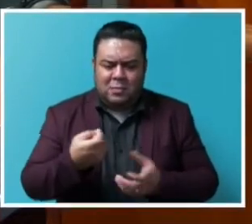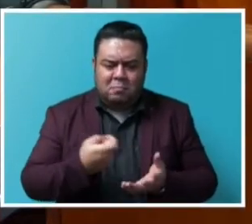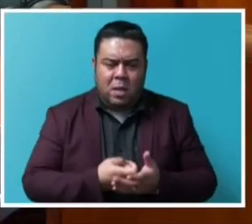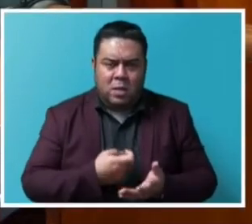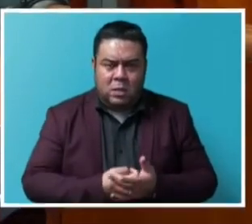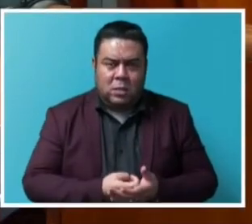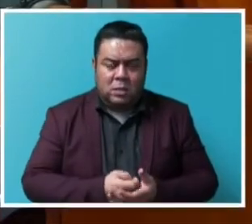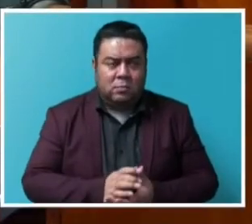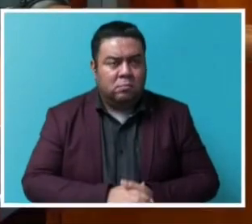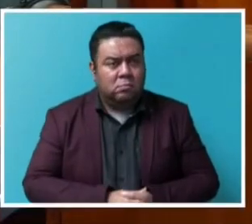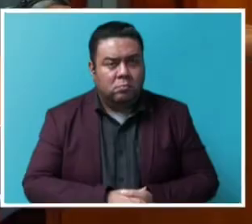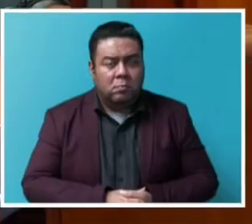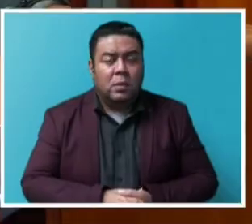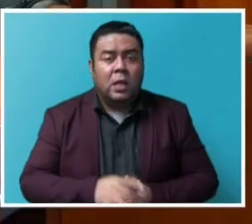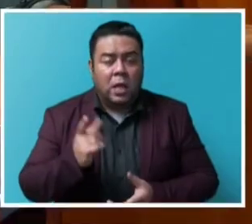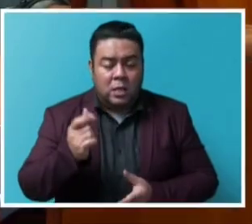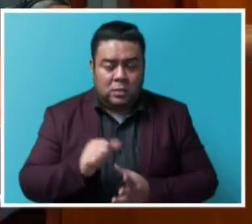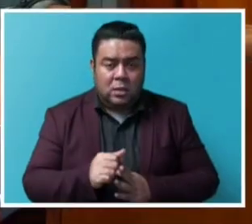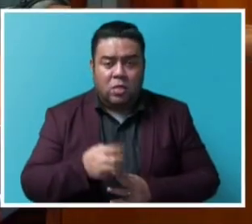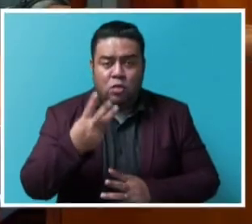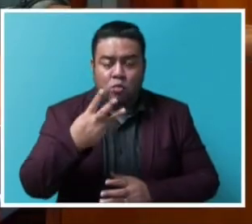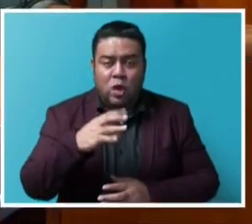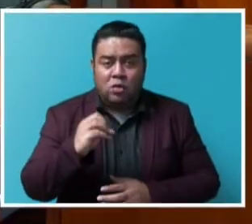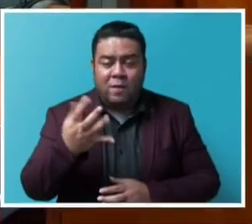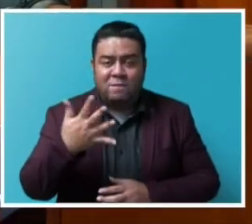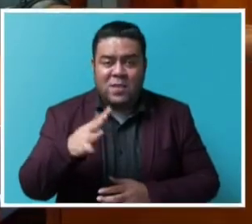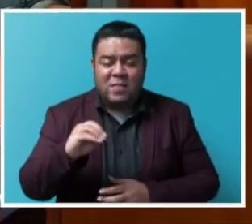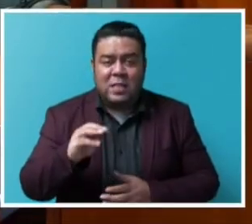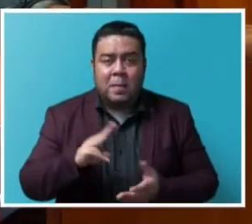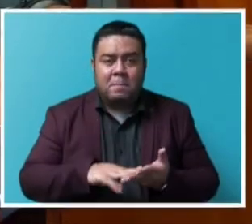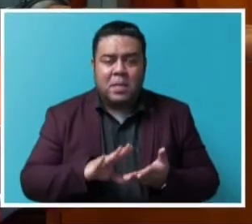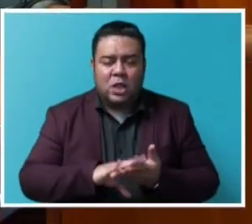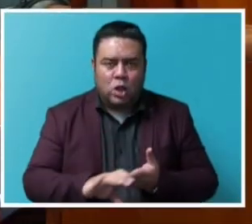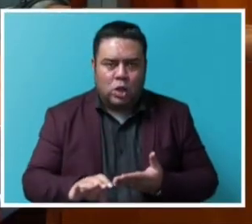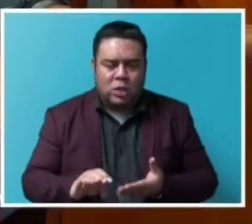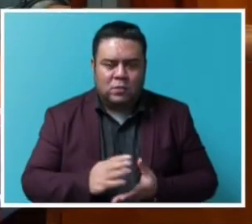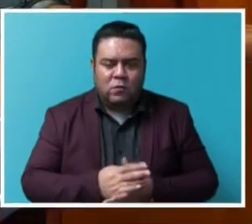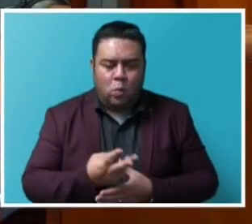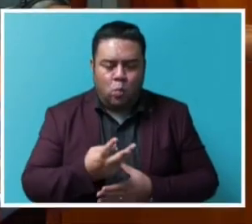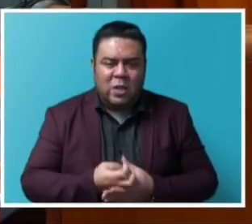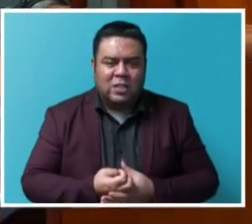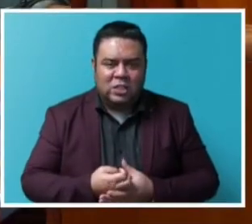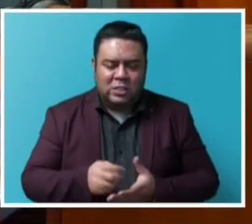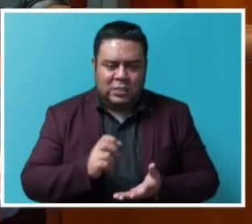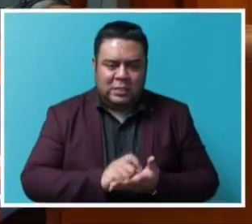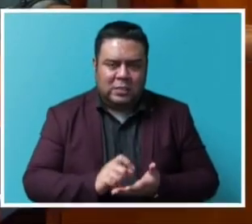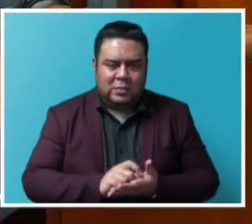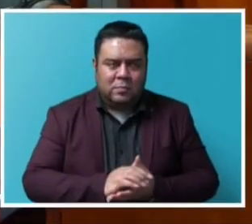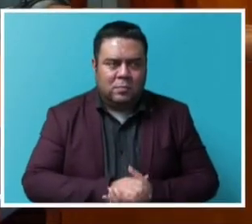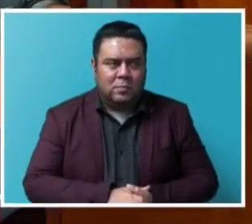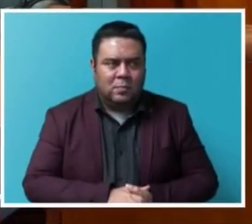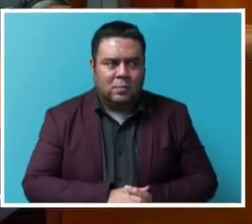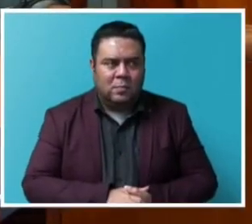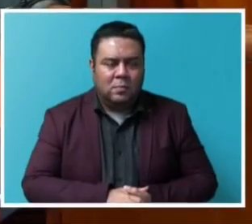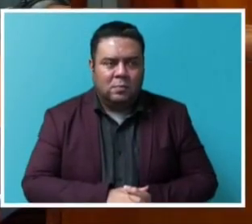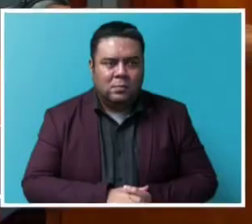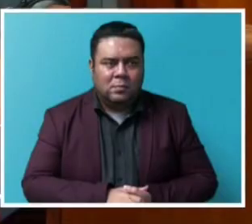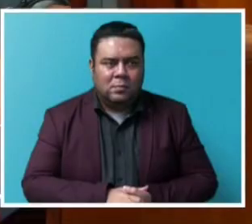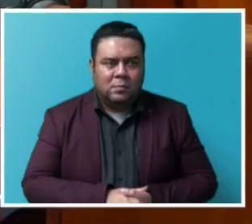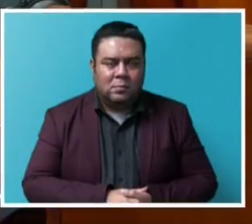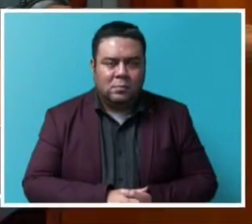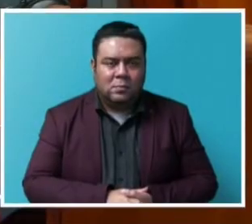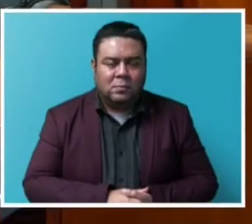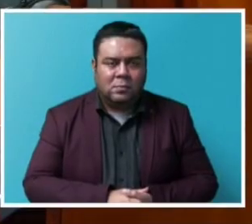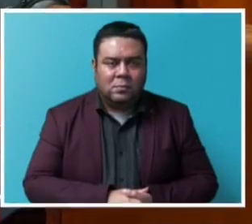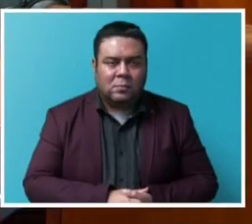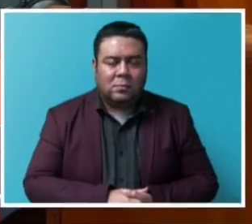received. An estimated $350 million from wages and salaries. The Tauke per capita resources and